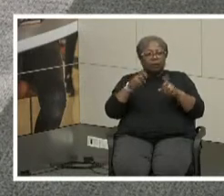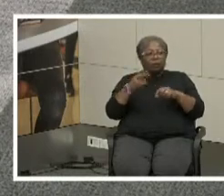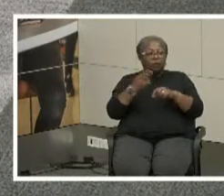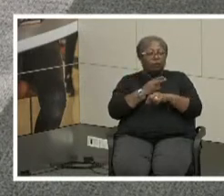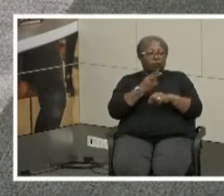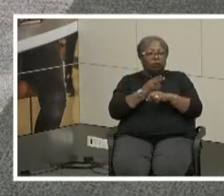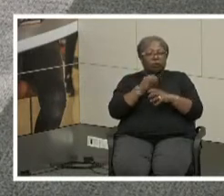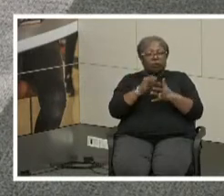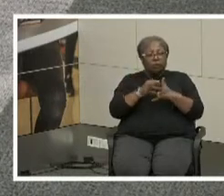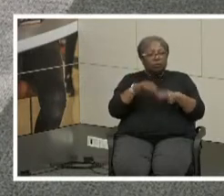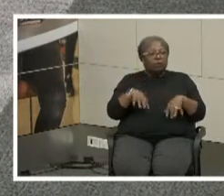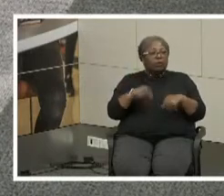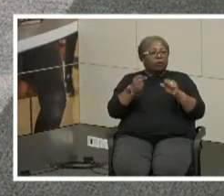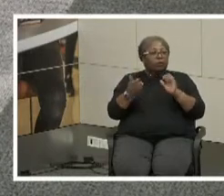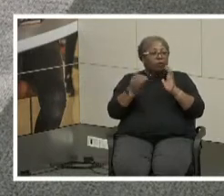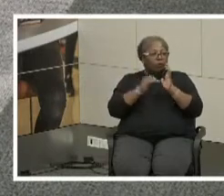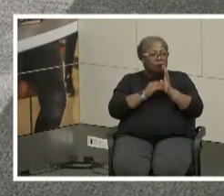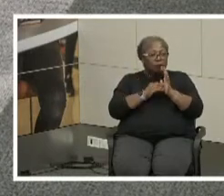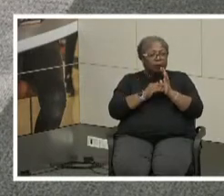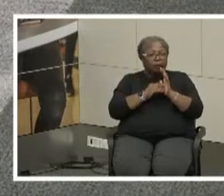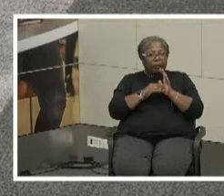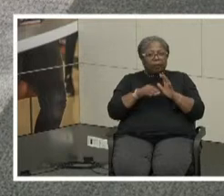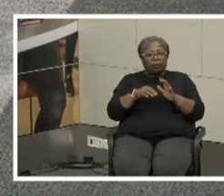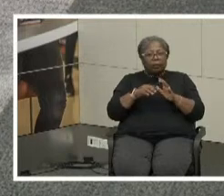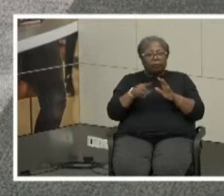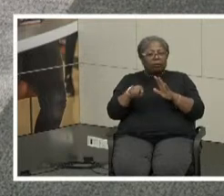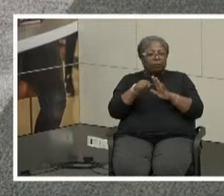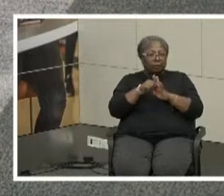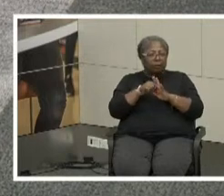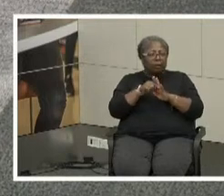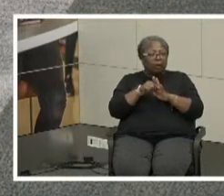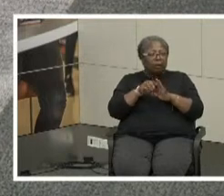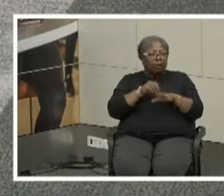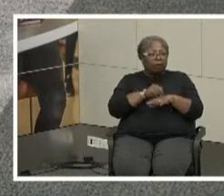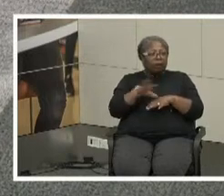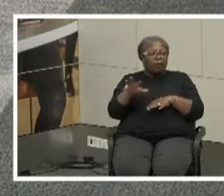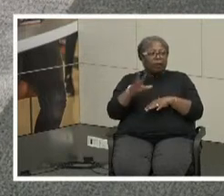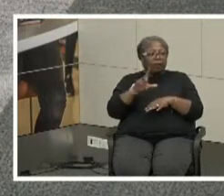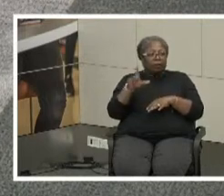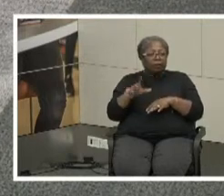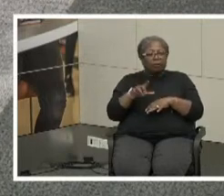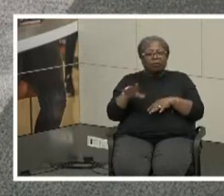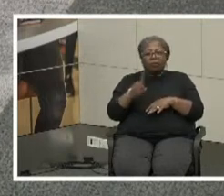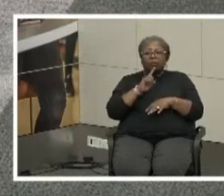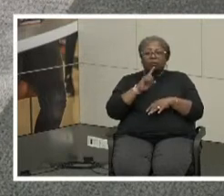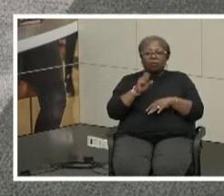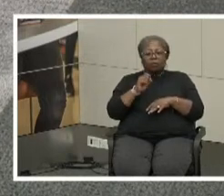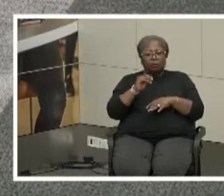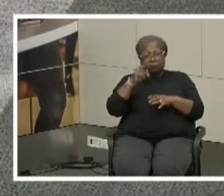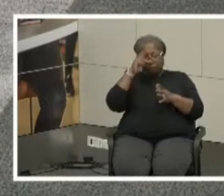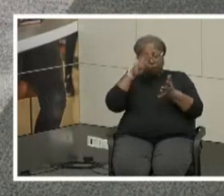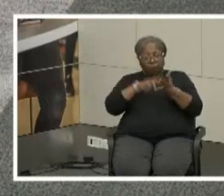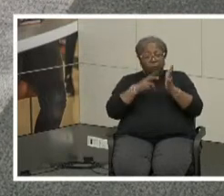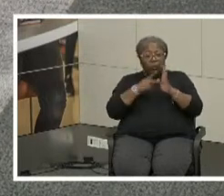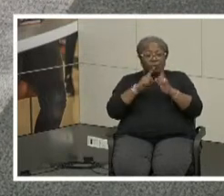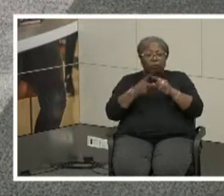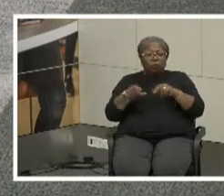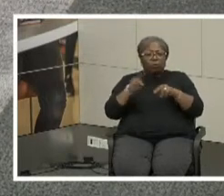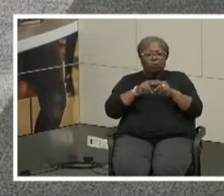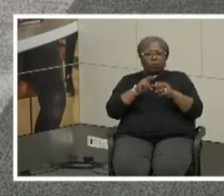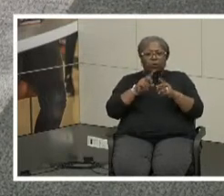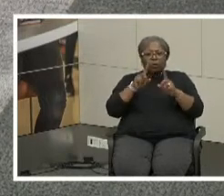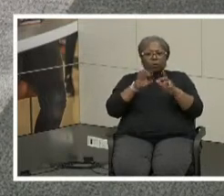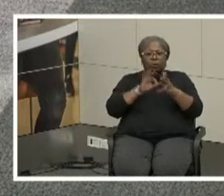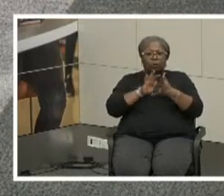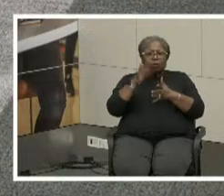to justify your takeover is negatively affected by the lack of librarians your so if your sole purpose is to increase test scores why